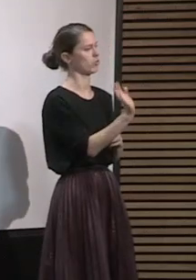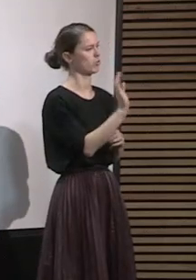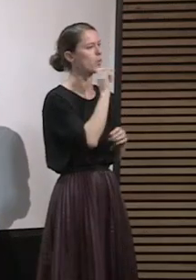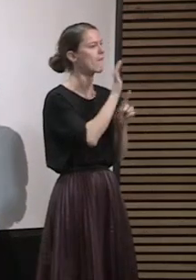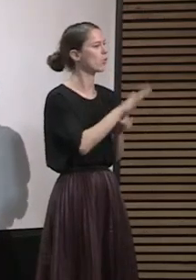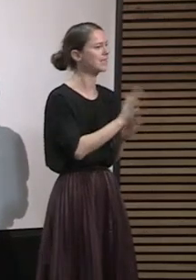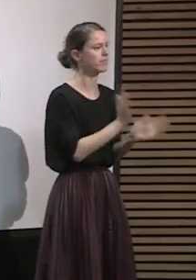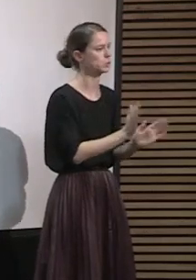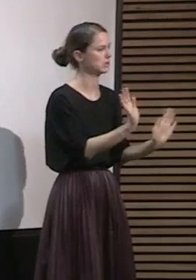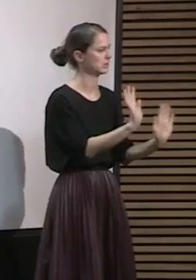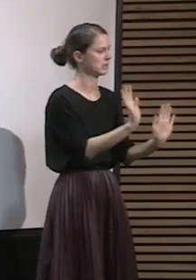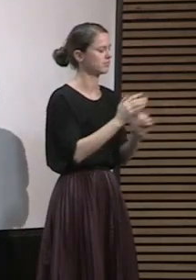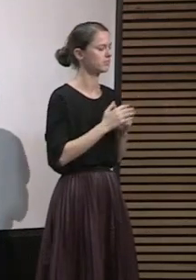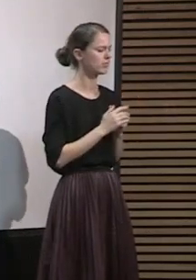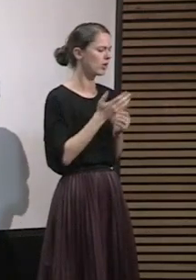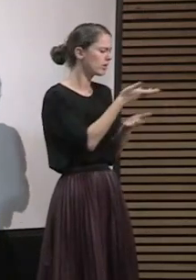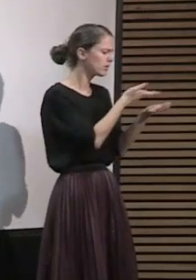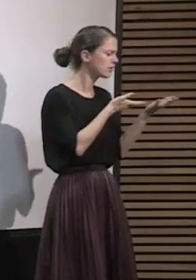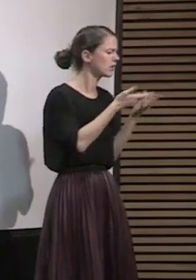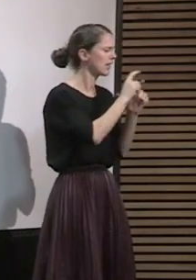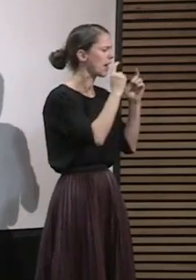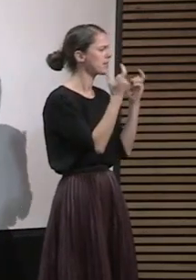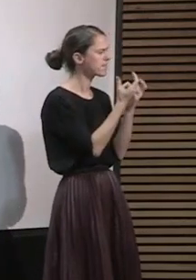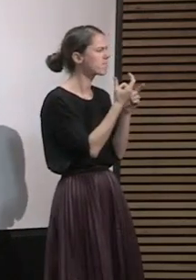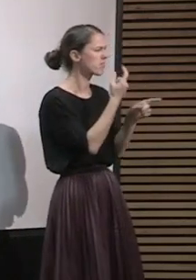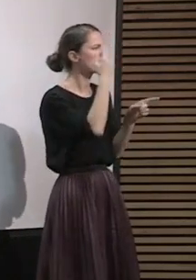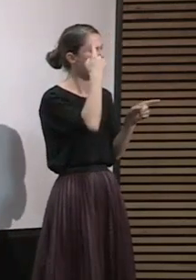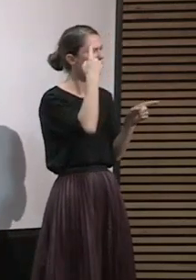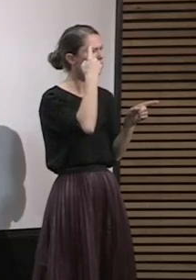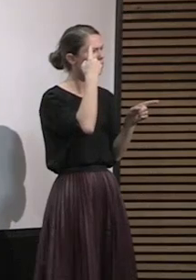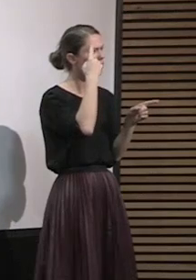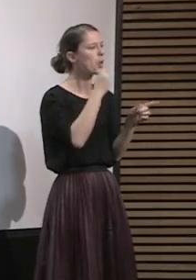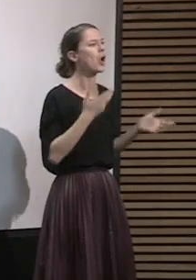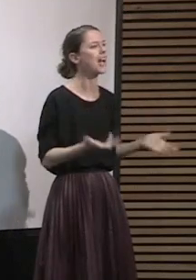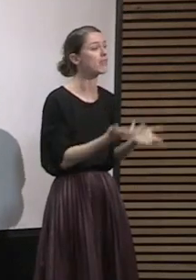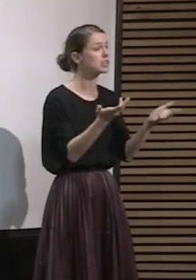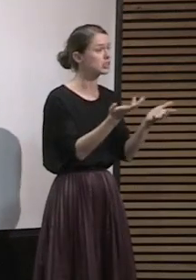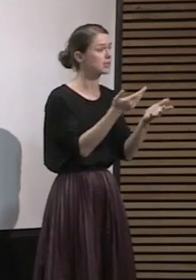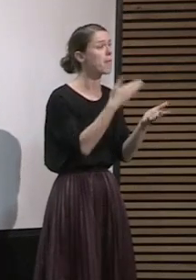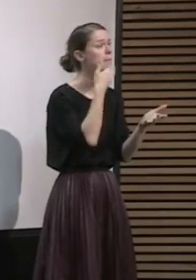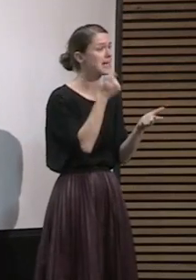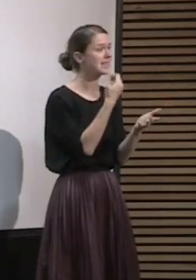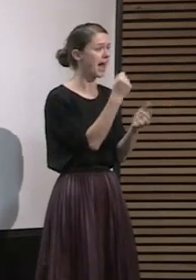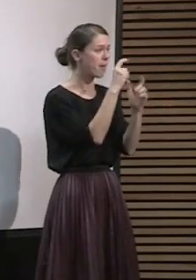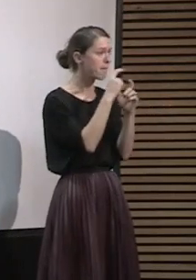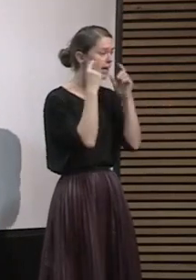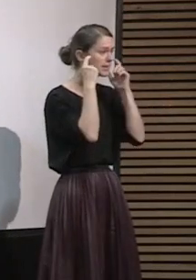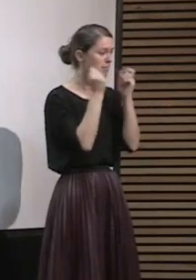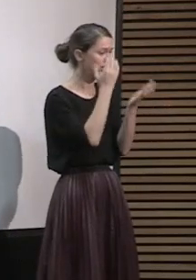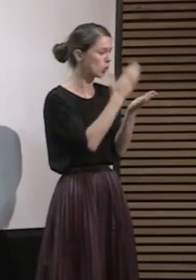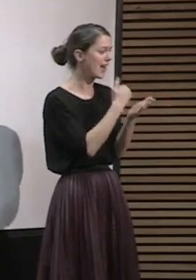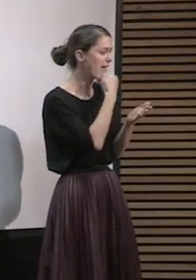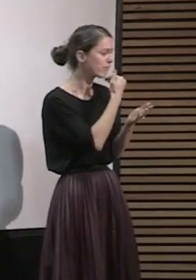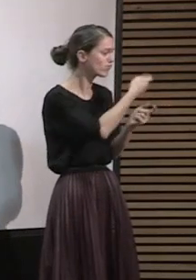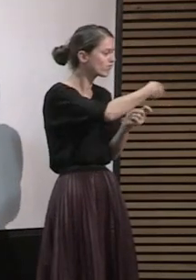around that. Everyone was continuing to be of the view that we need to continue to encourage their use, make sure there's provision for